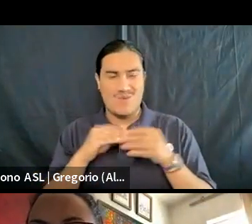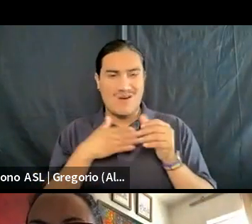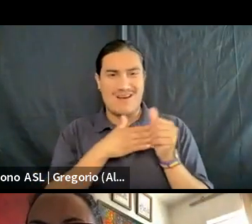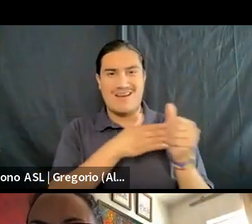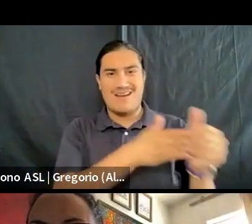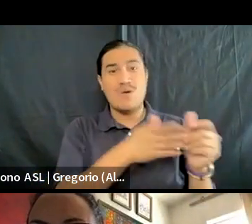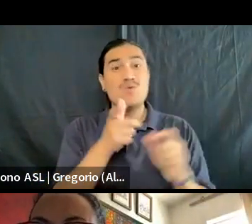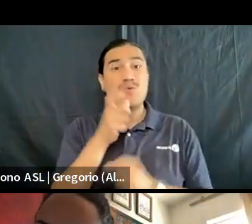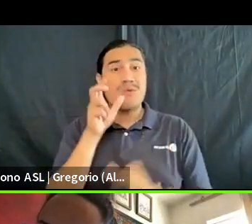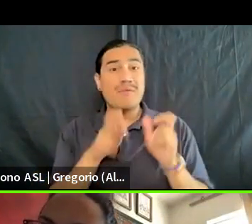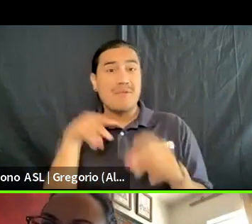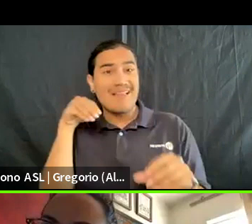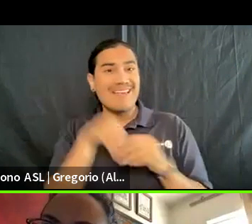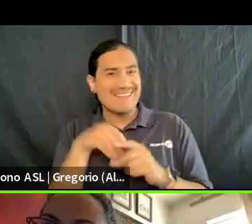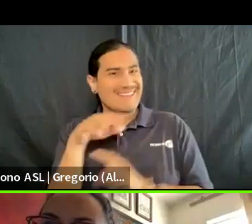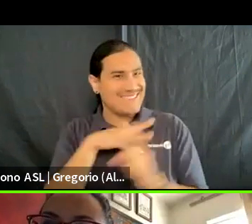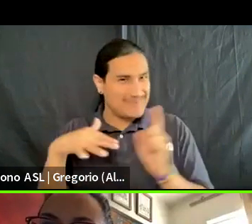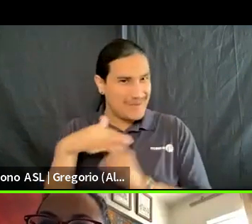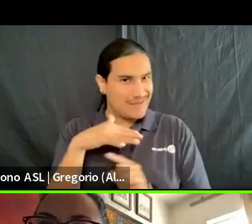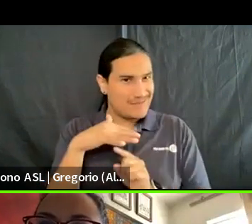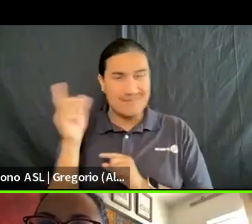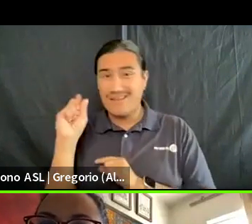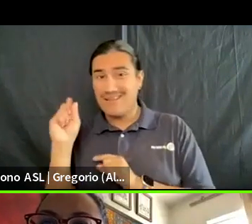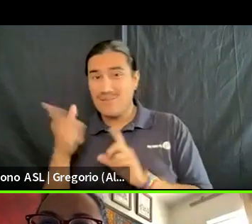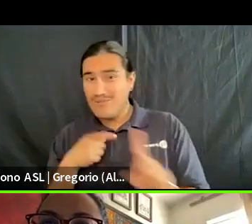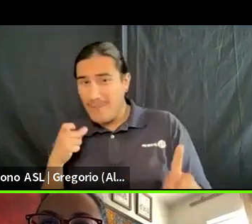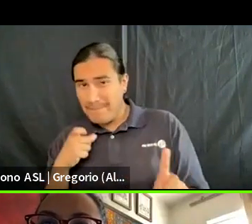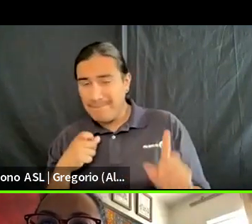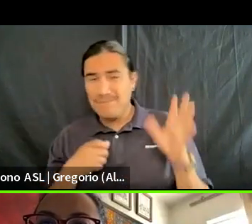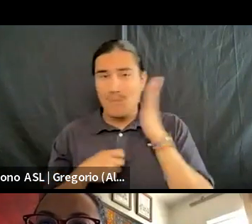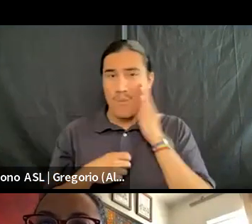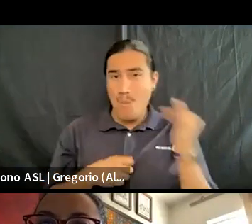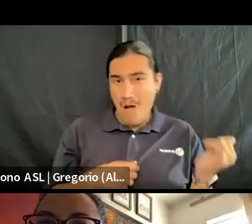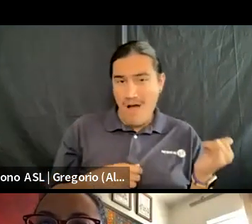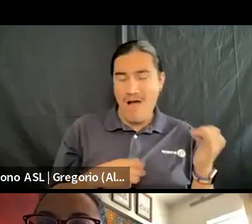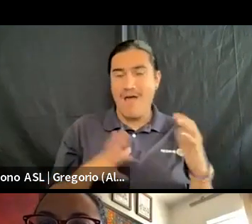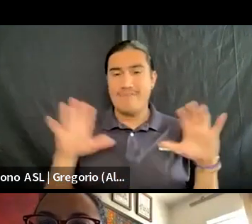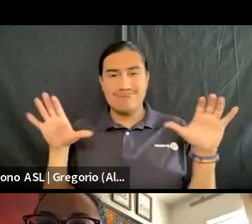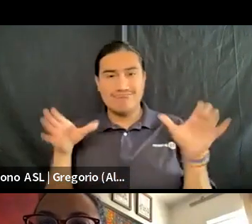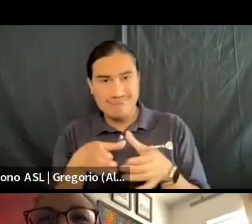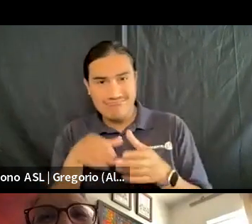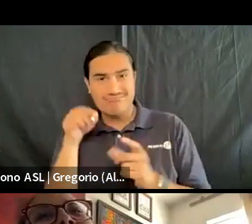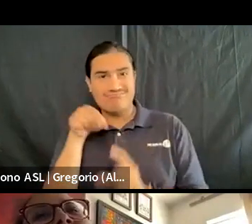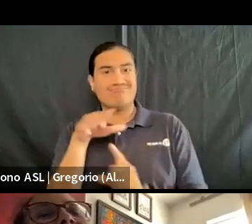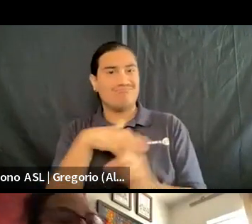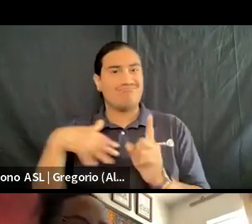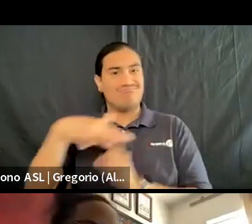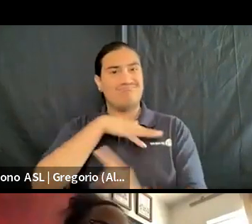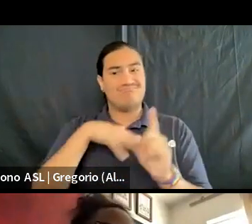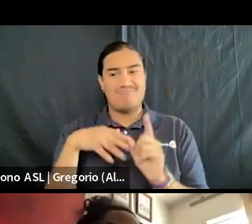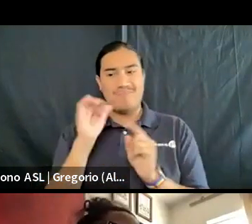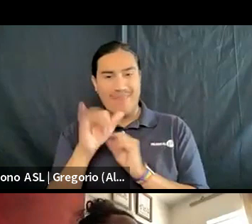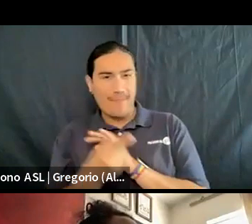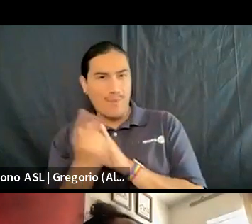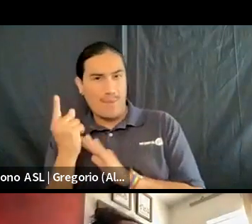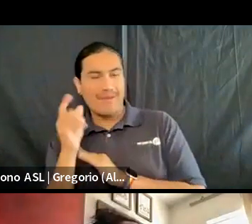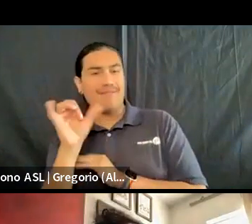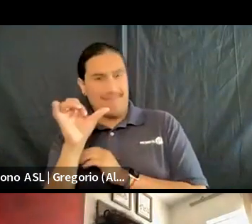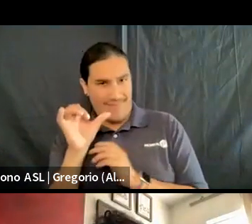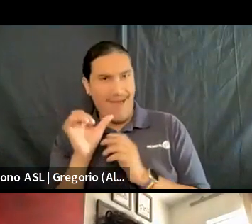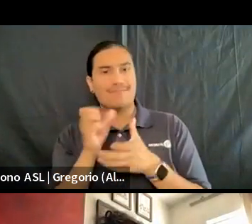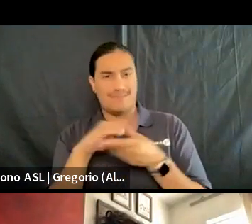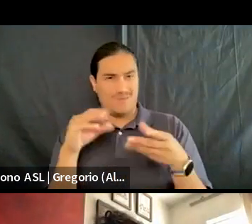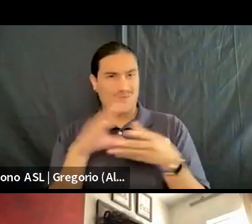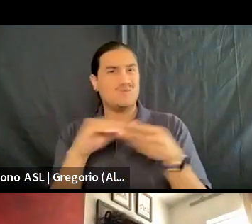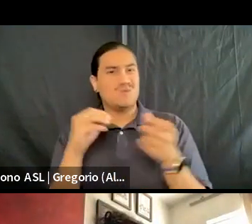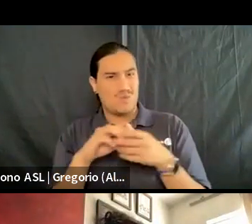this space, mm-hmm. and where do they come from, and why, what brought them to this particular space at that particular moment, and that creates the